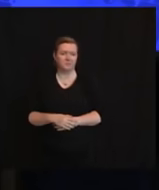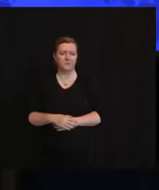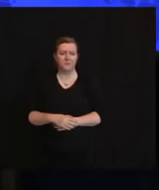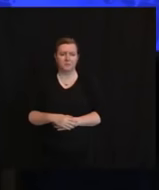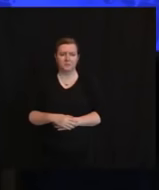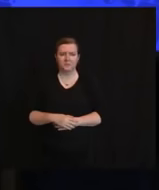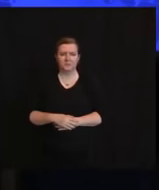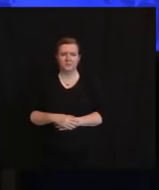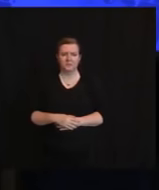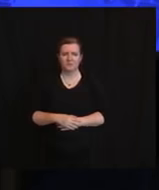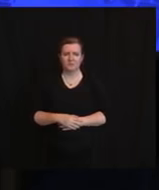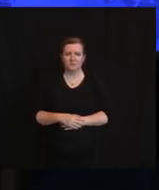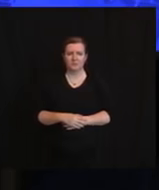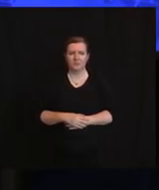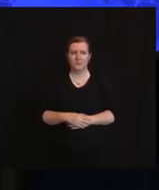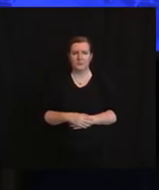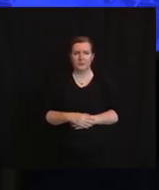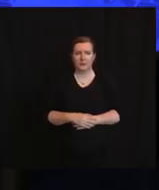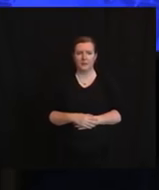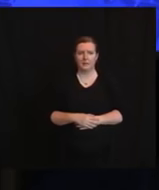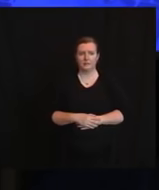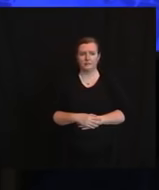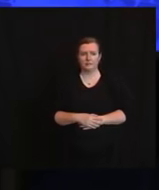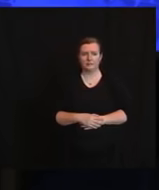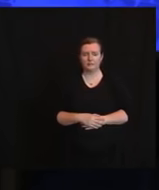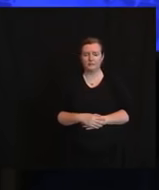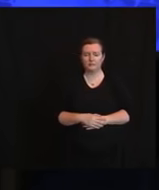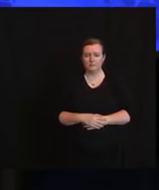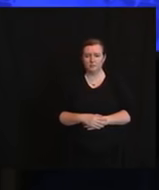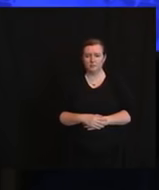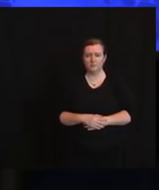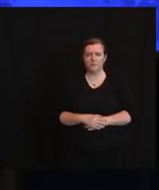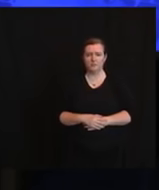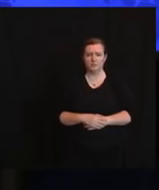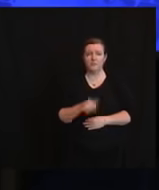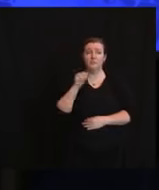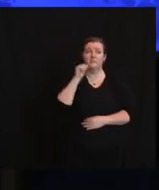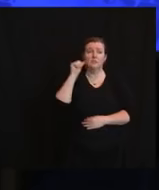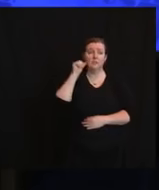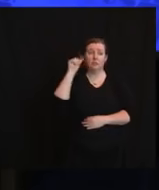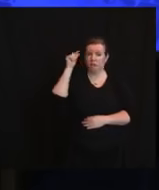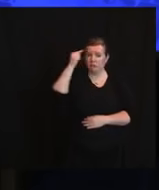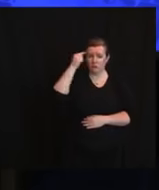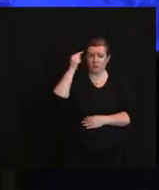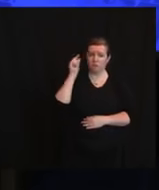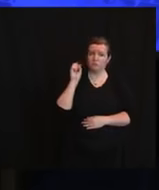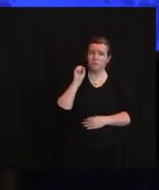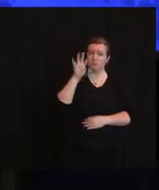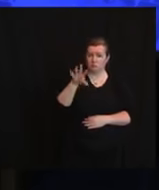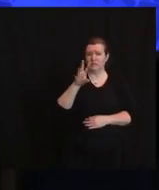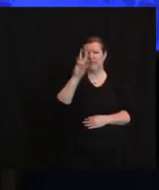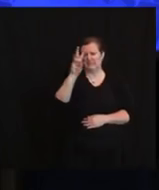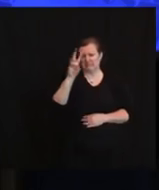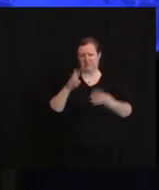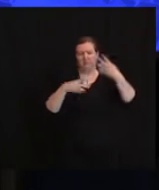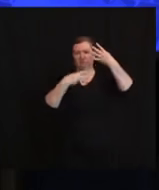Murphy's introduction yesterday, the 6 elements of the road back. So thank you,